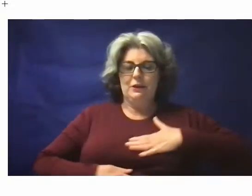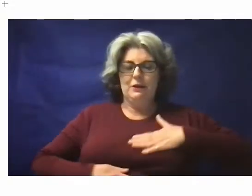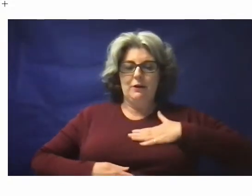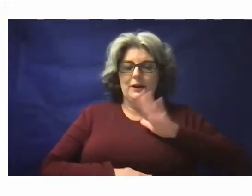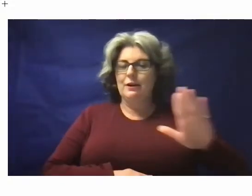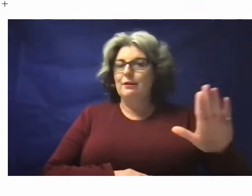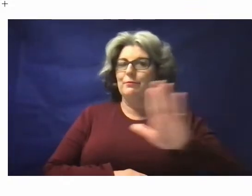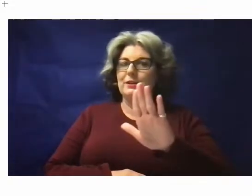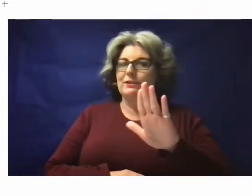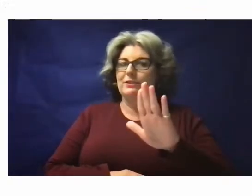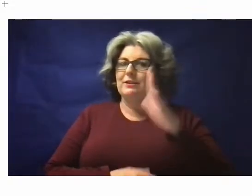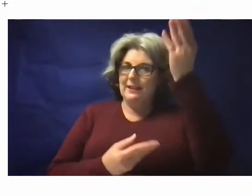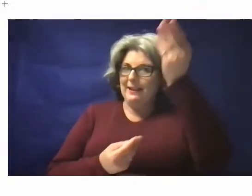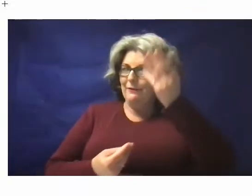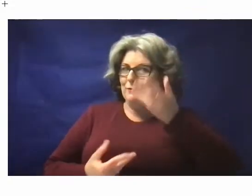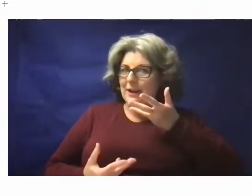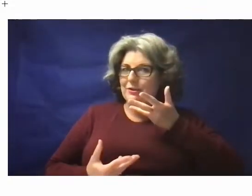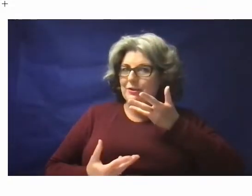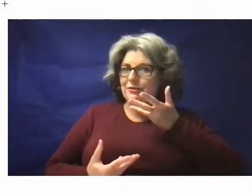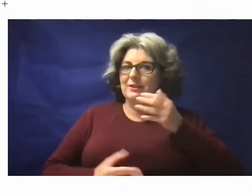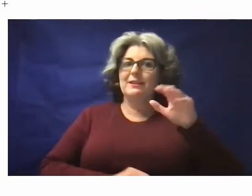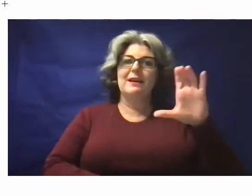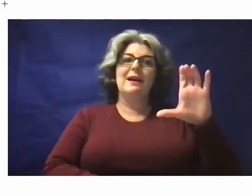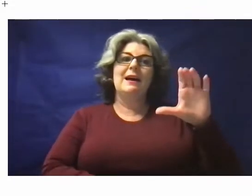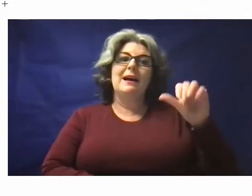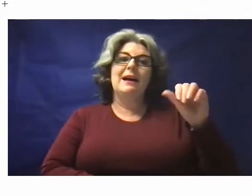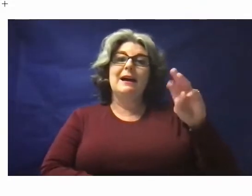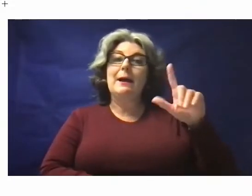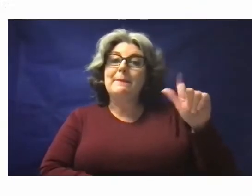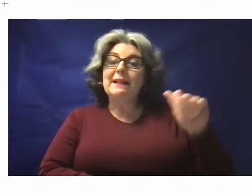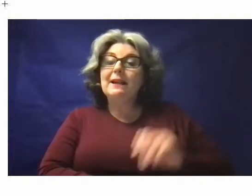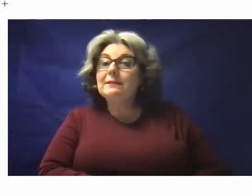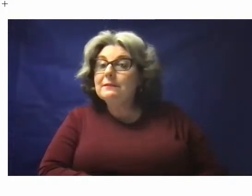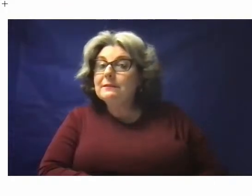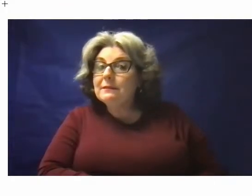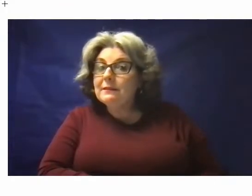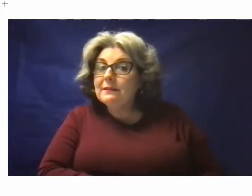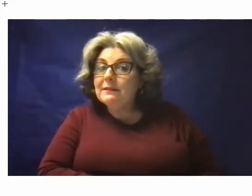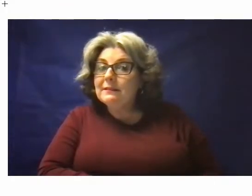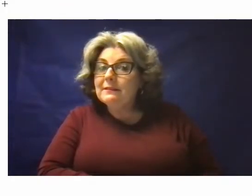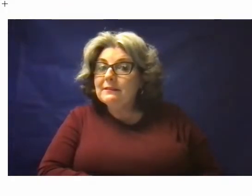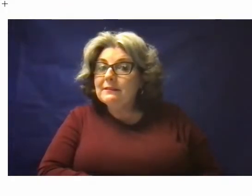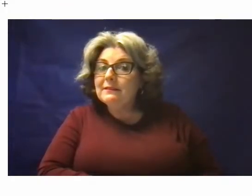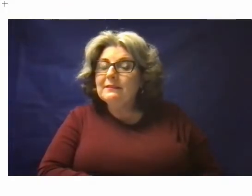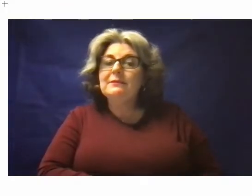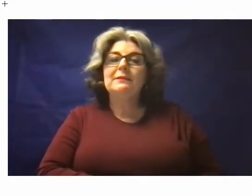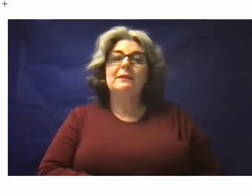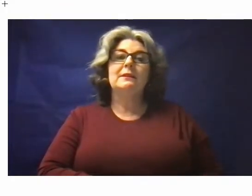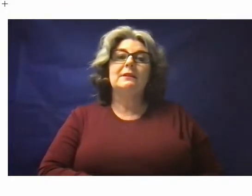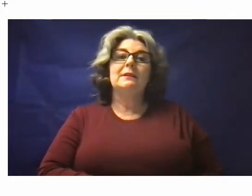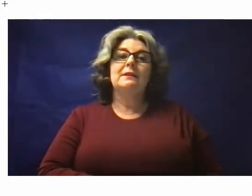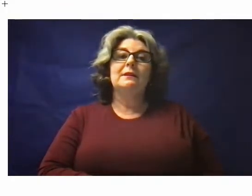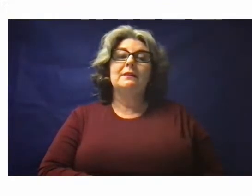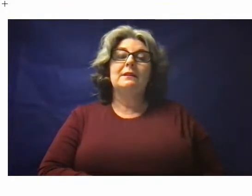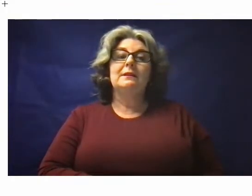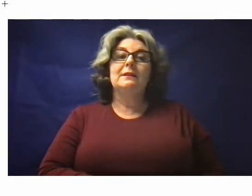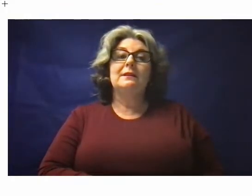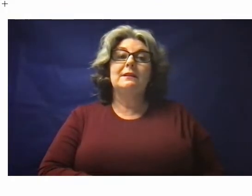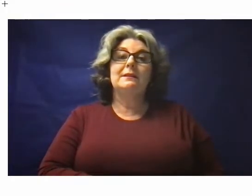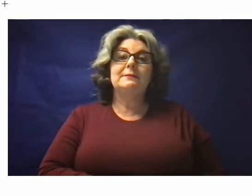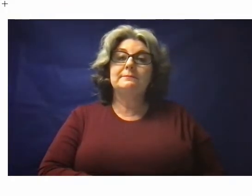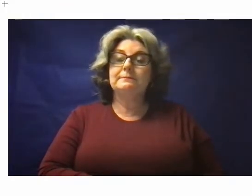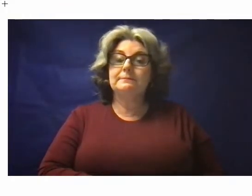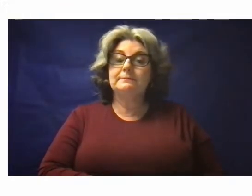valuable information. Camila, I can see you looks like you may want to say something. Yeah, I just going to add like and